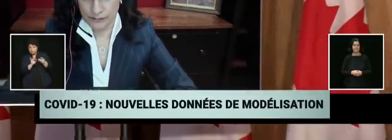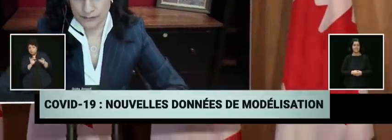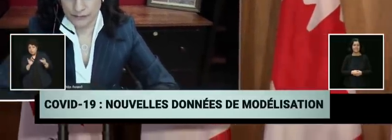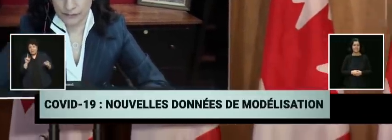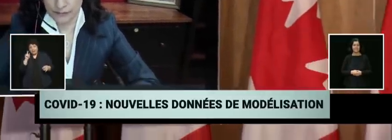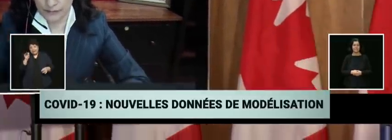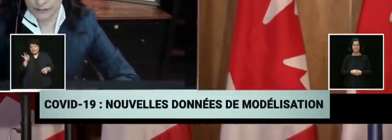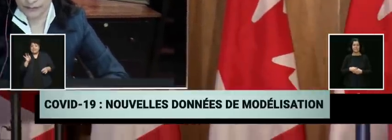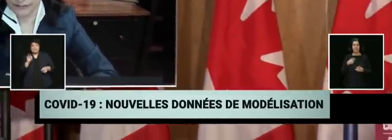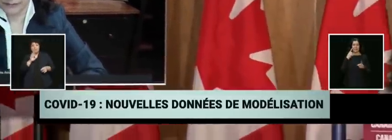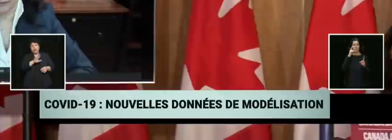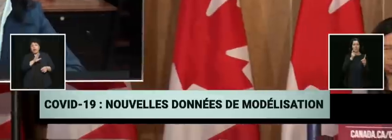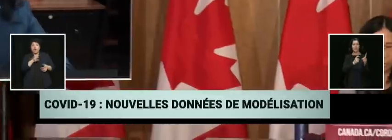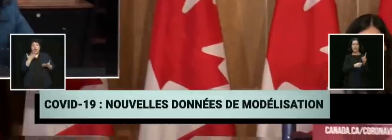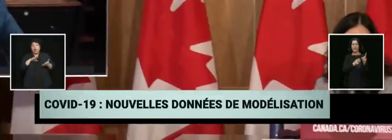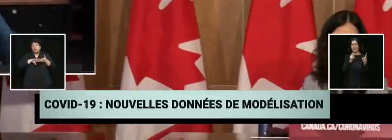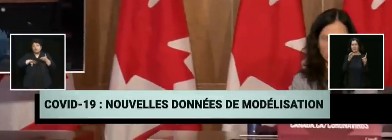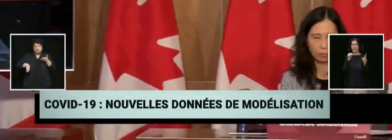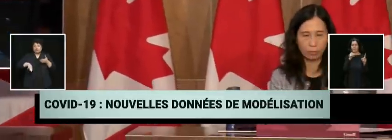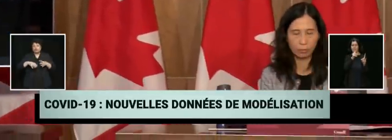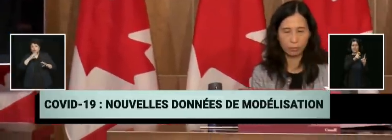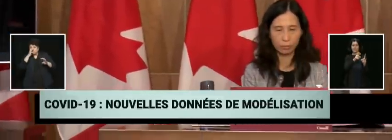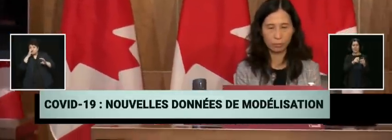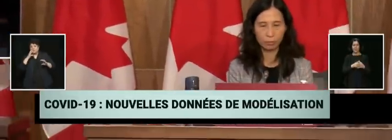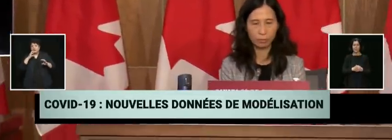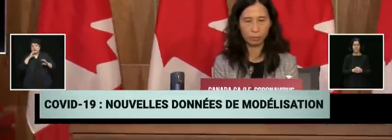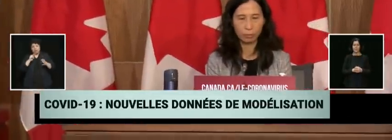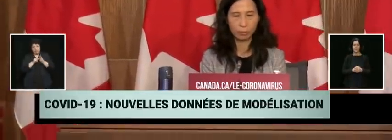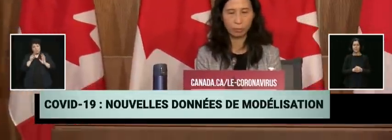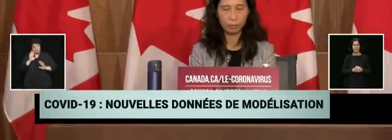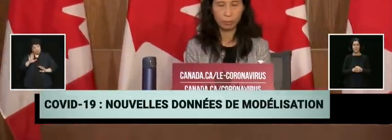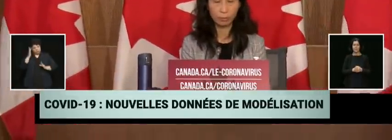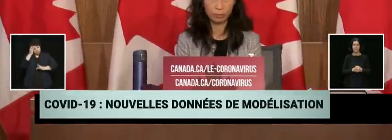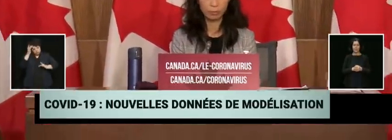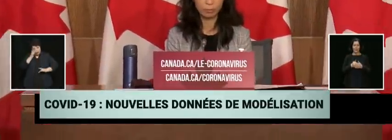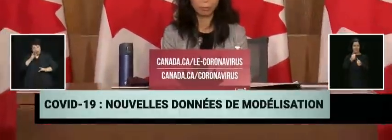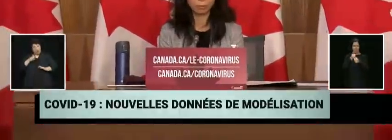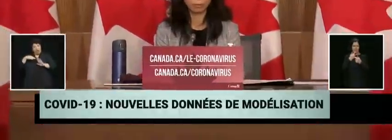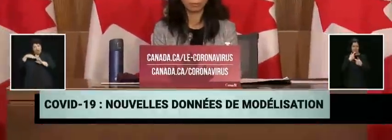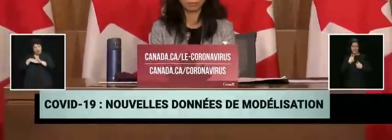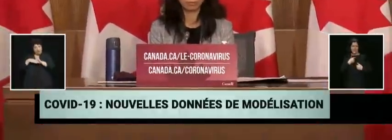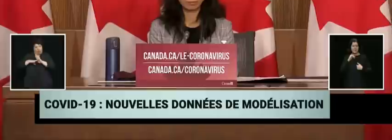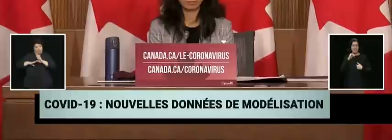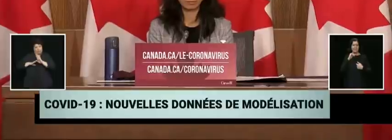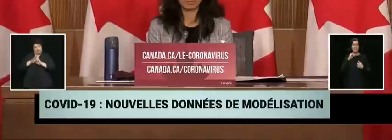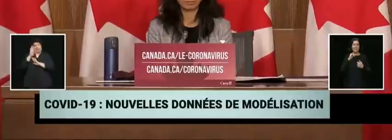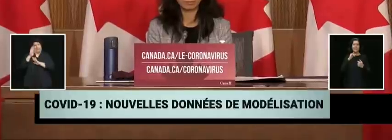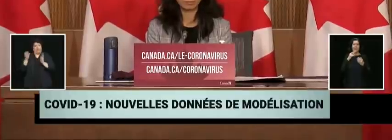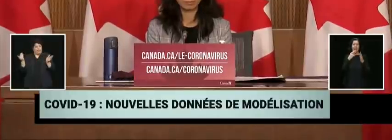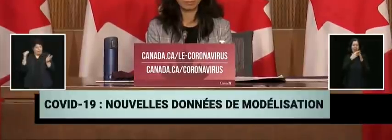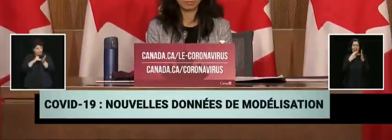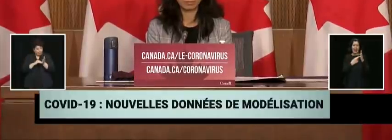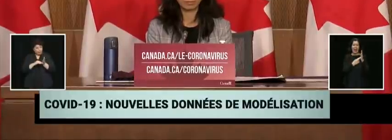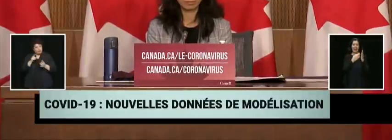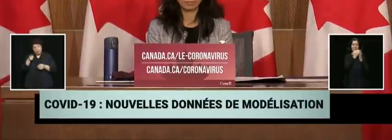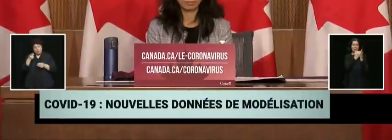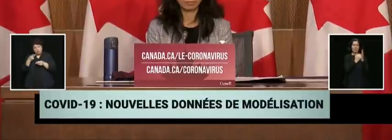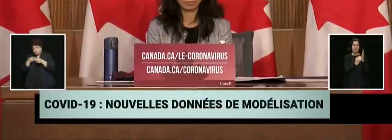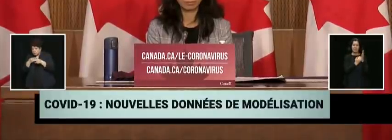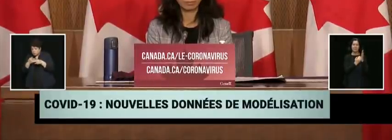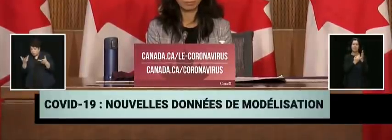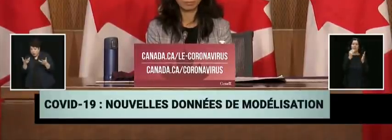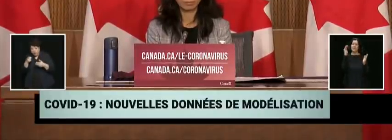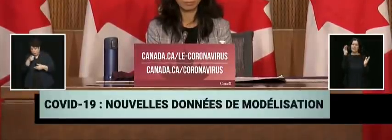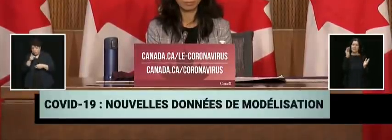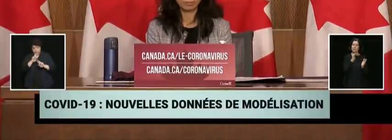could see the infection rate just sort of bounce right back. And I'm just wondering, what do you mean by too soon? Do we have formulas or measurements or